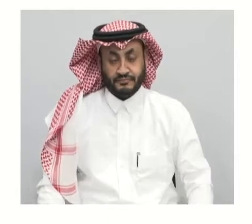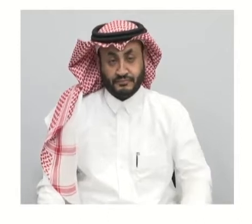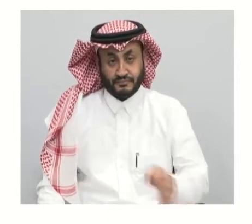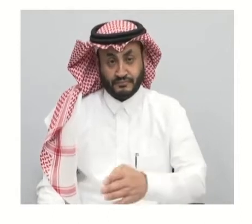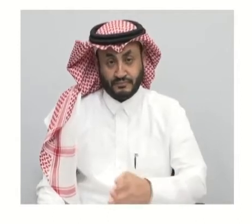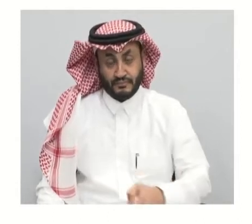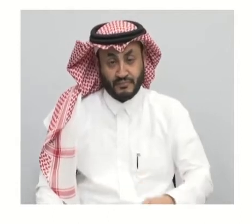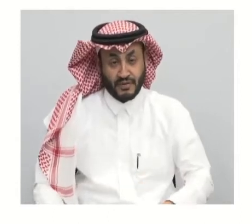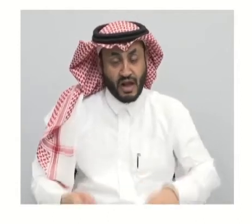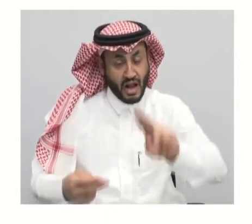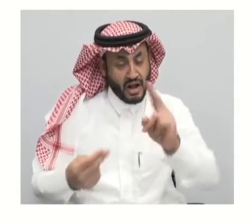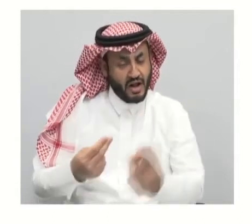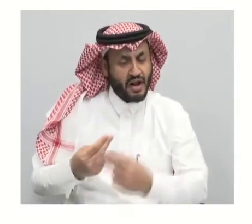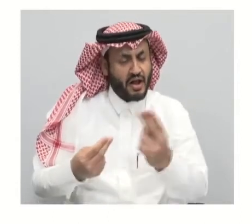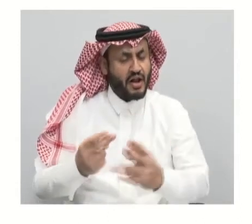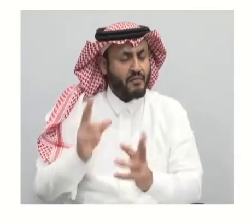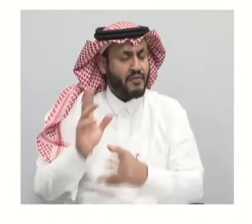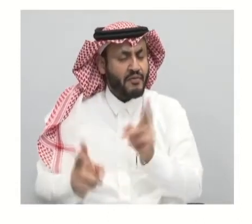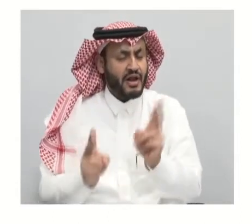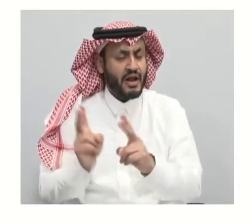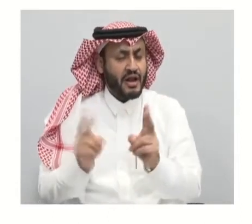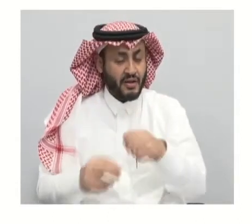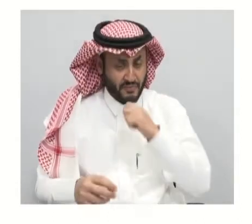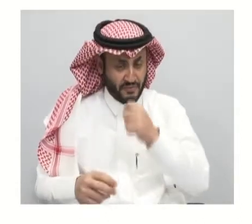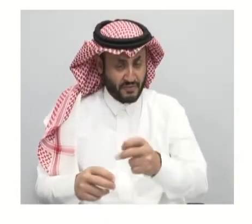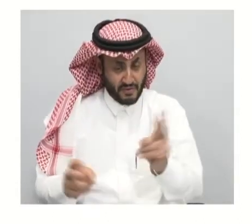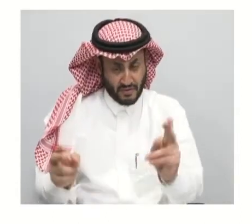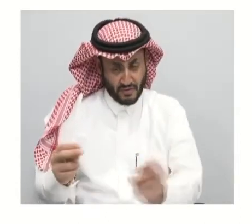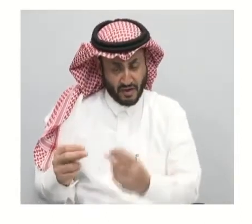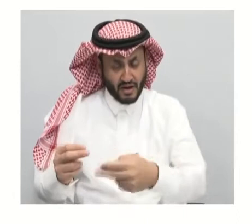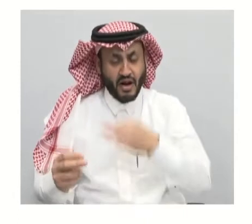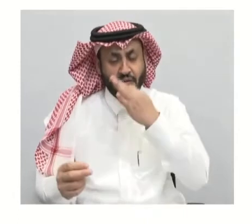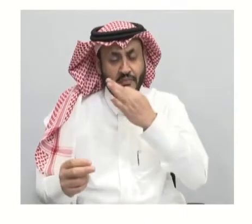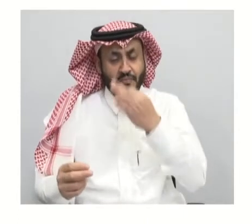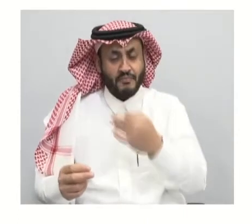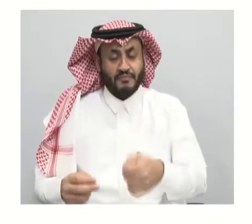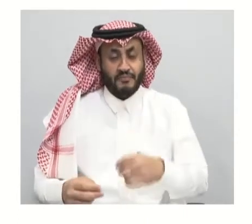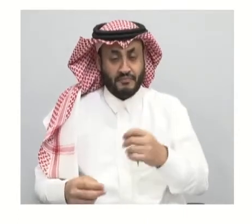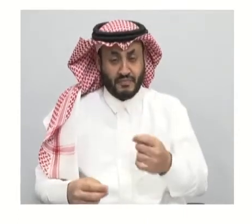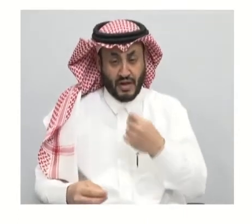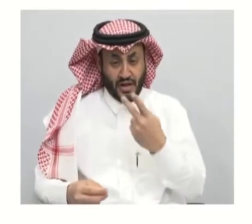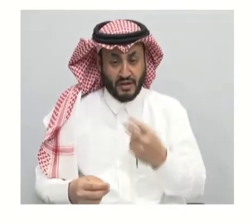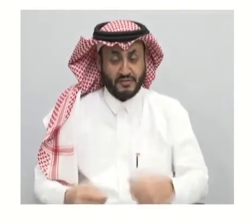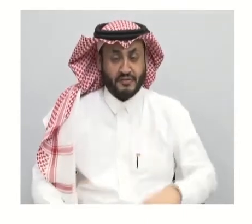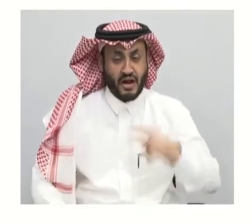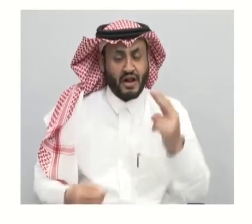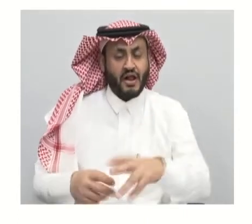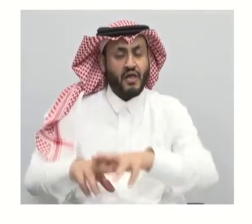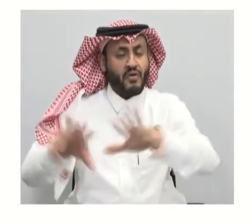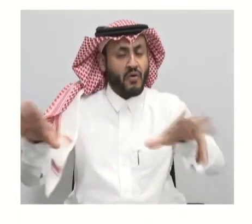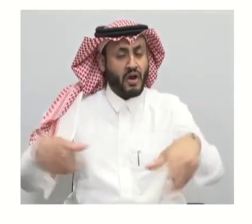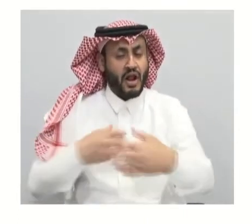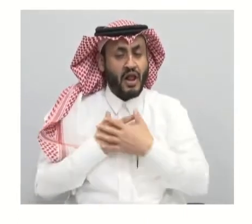artist who is talking about his painting. We have an artist who is talking. He did the painting. This is his gallery. So